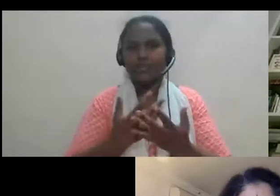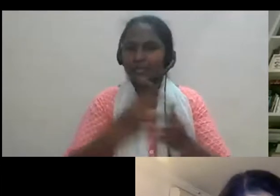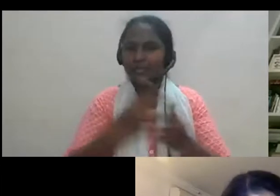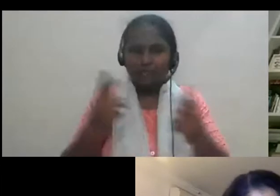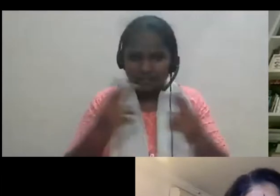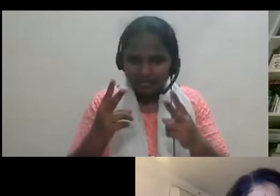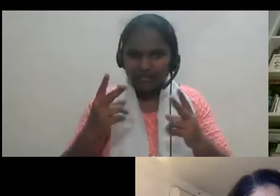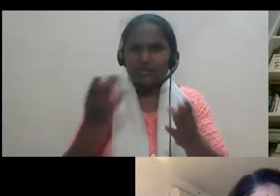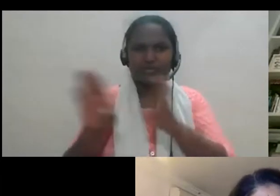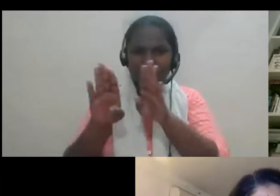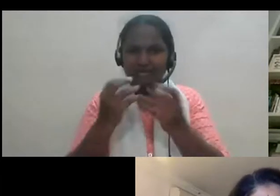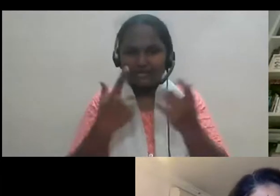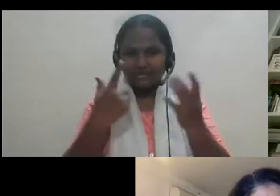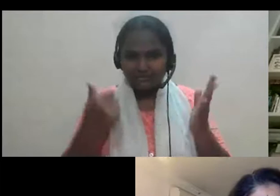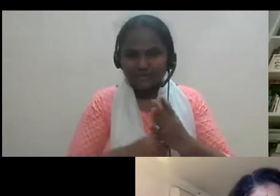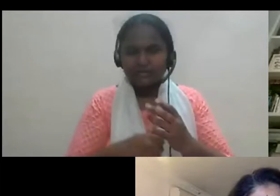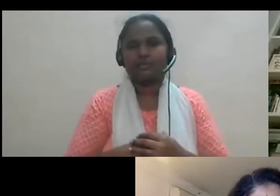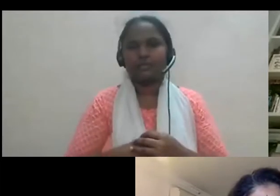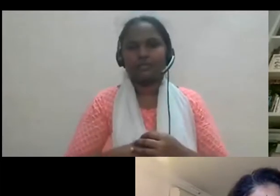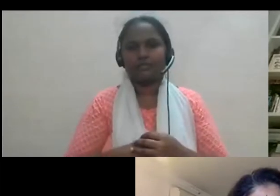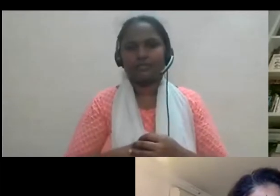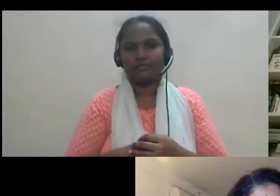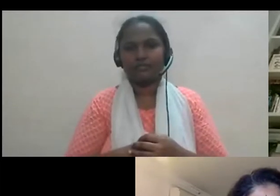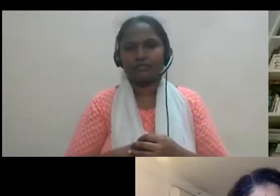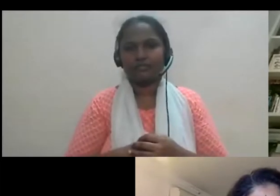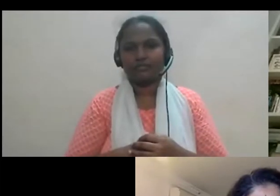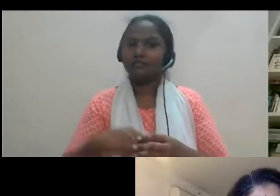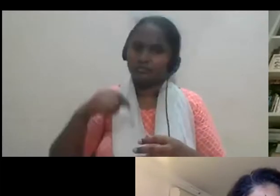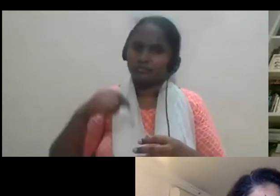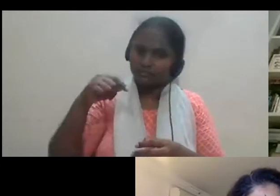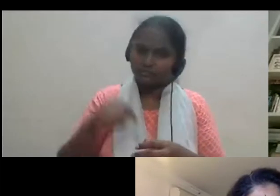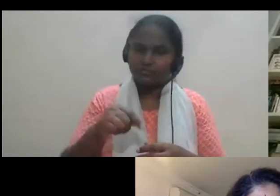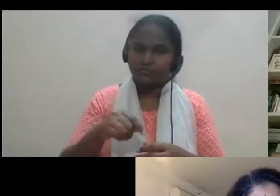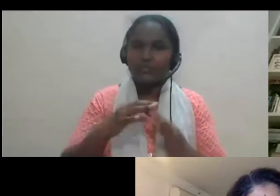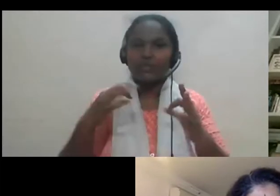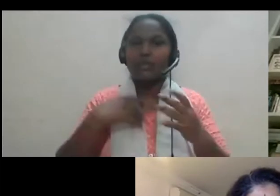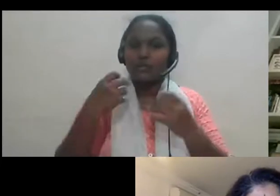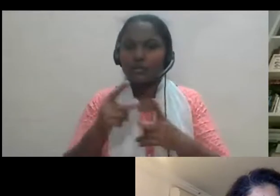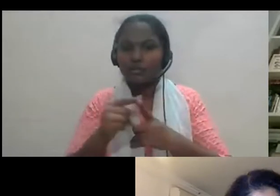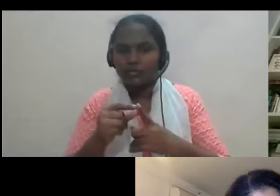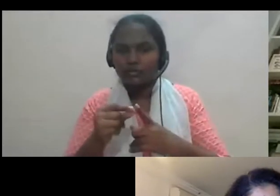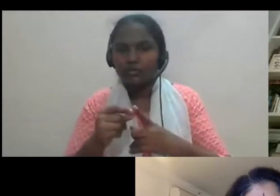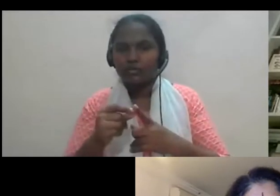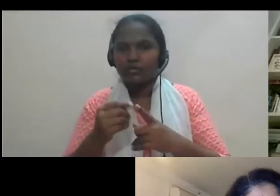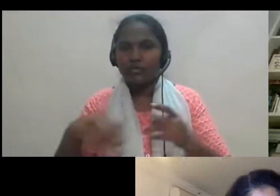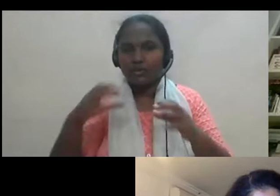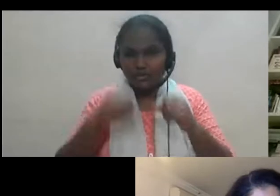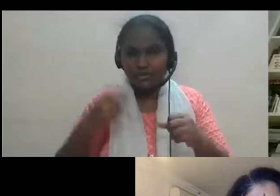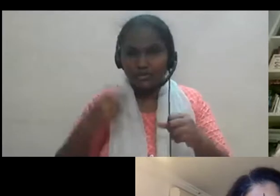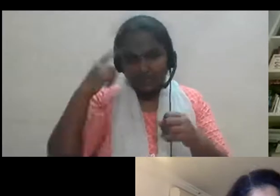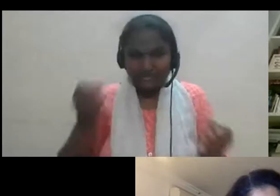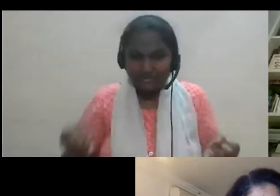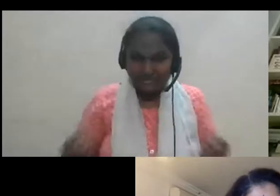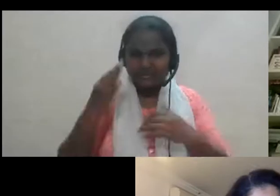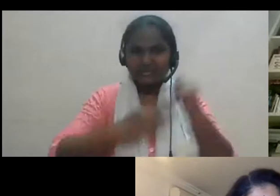long lockdown of 7 months, and that is rewarding. And, you know, one starts to